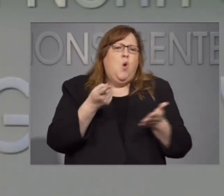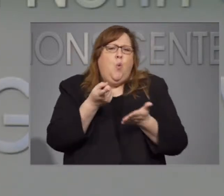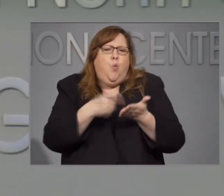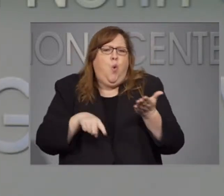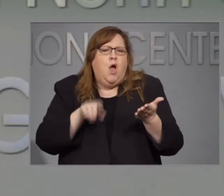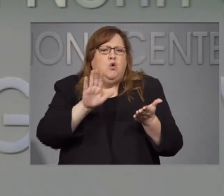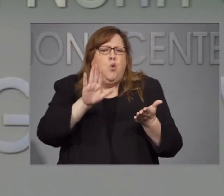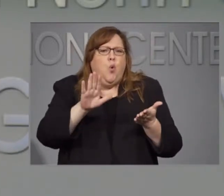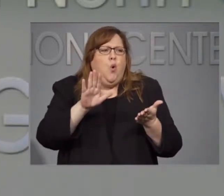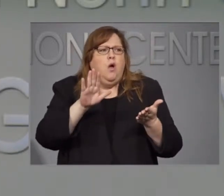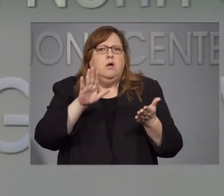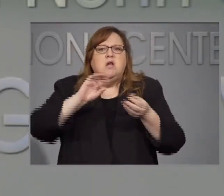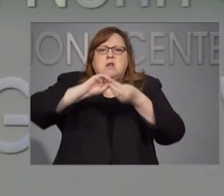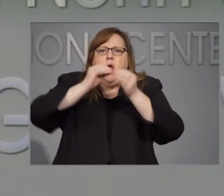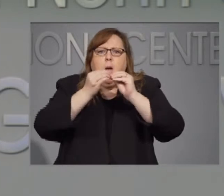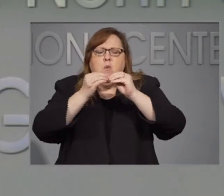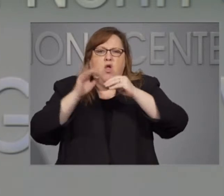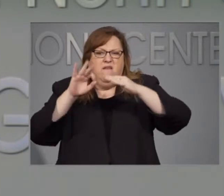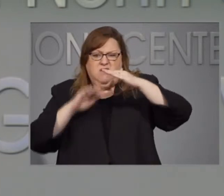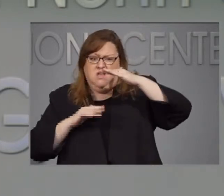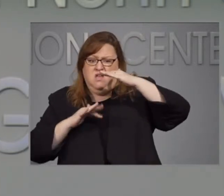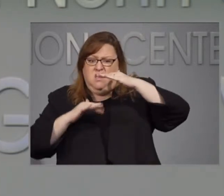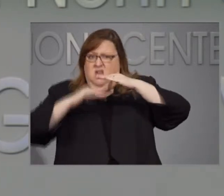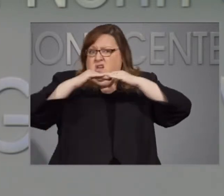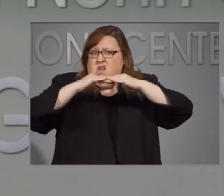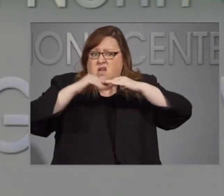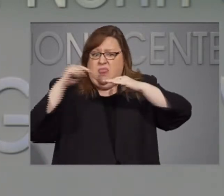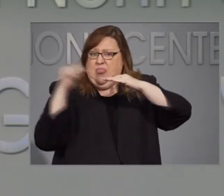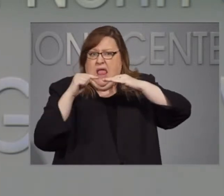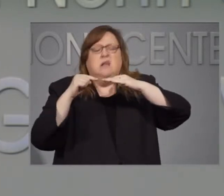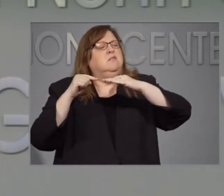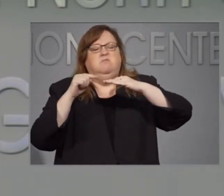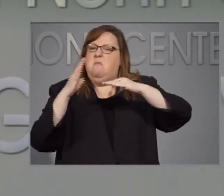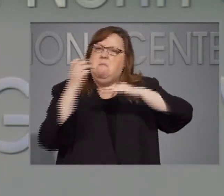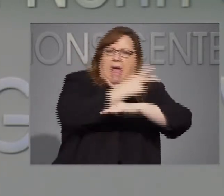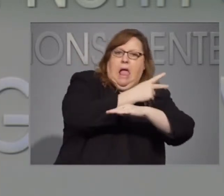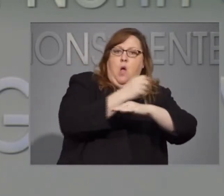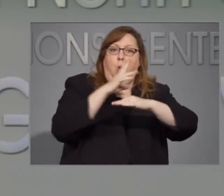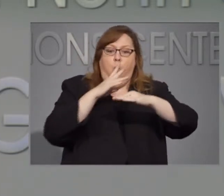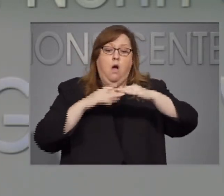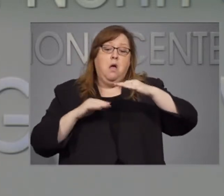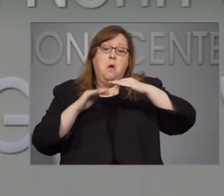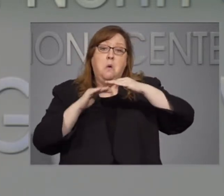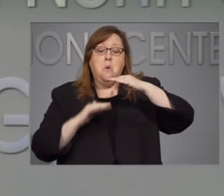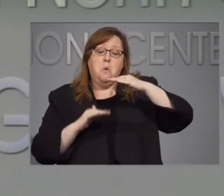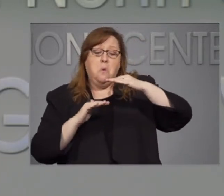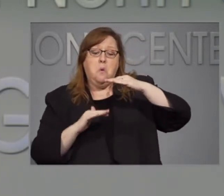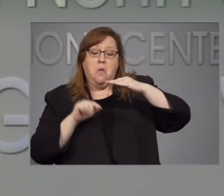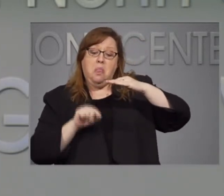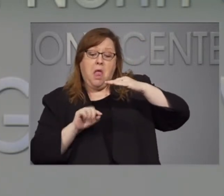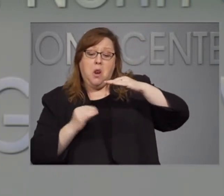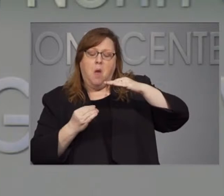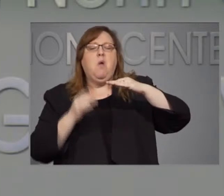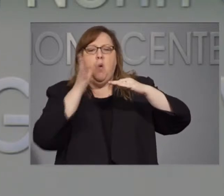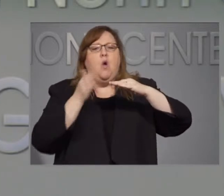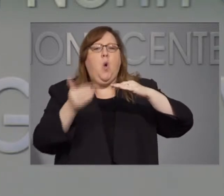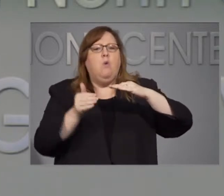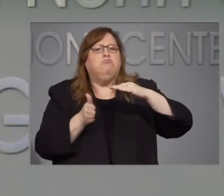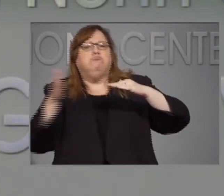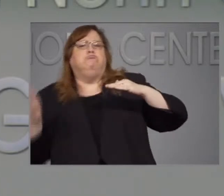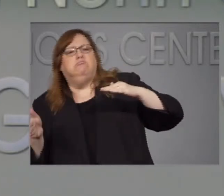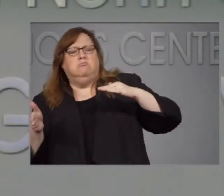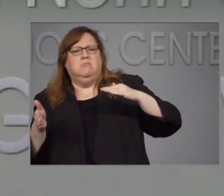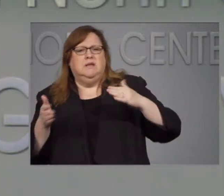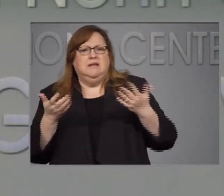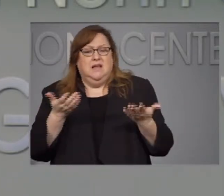of ICU beds? And Dr. Cohen, the national headline that included North Carolina this week is the huge increase in cases each day. And today